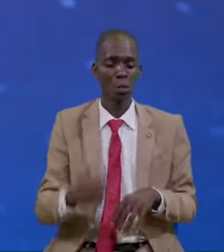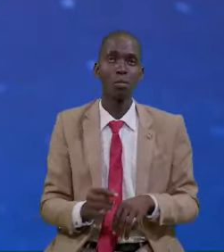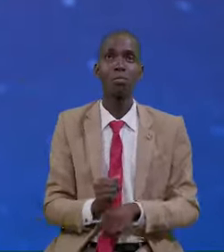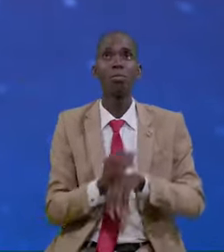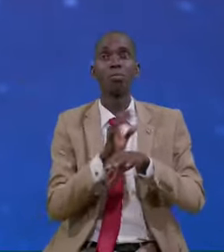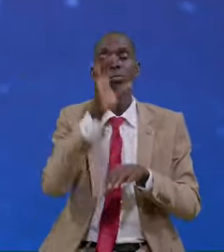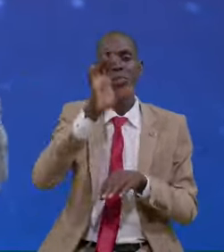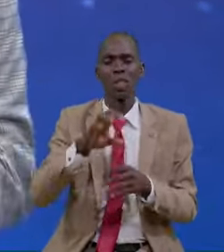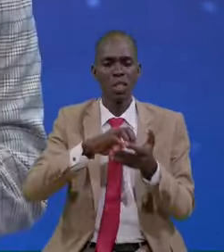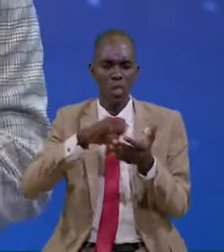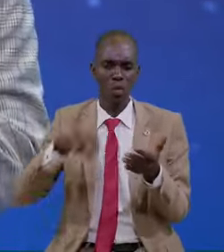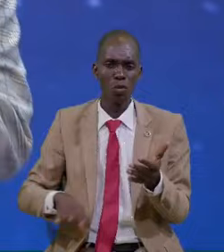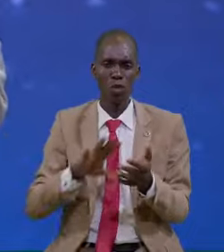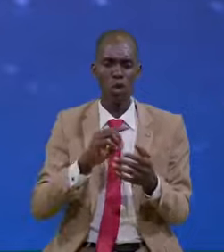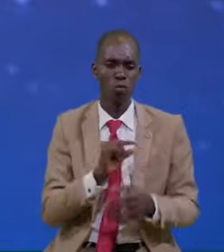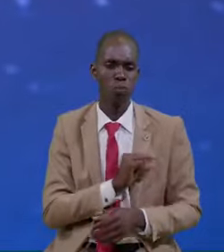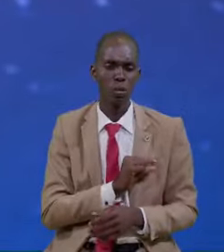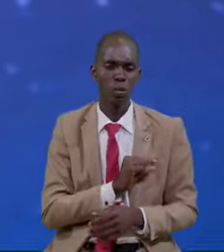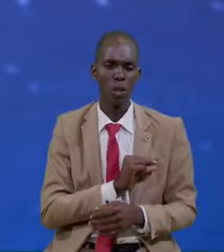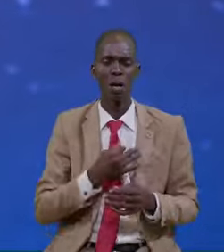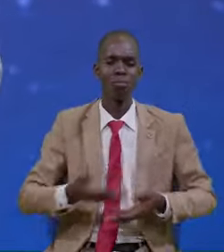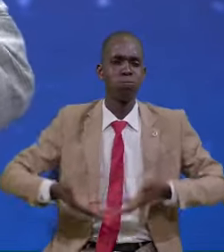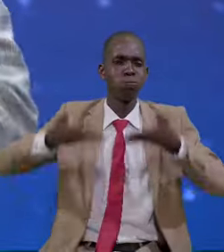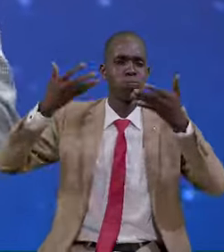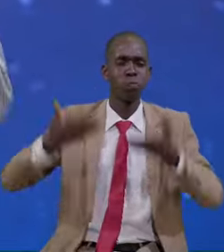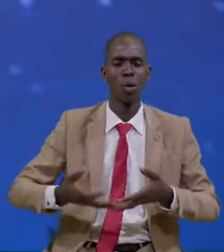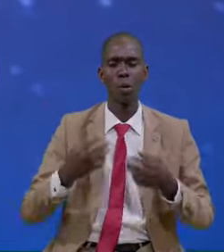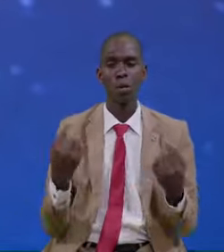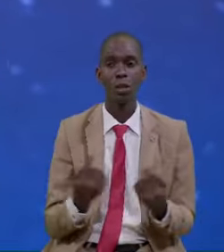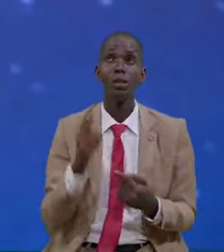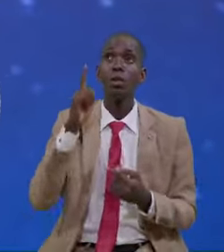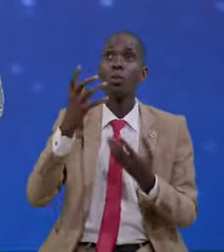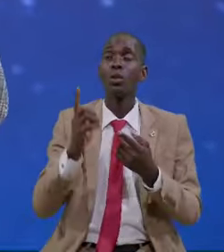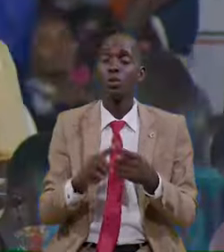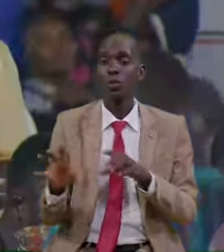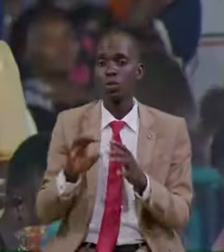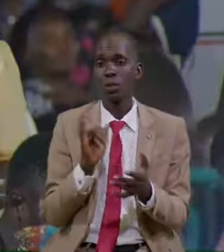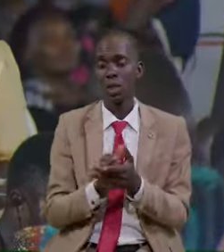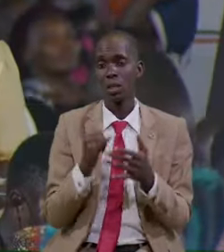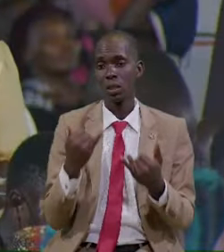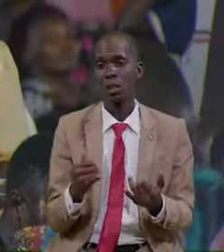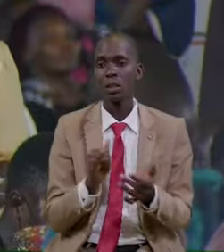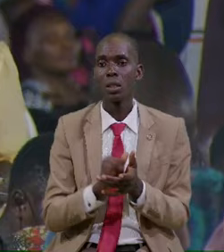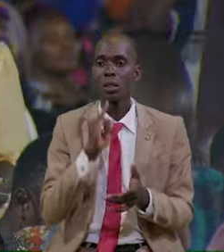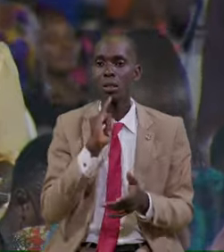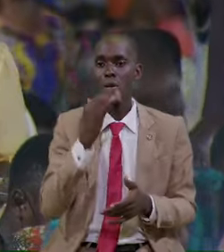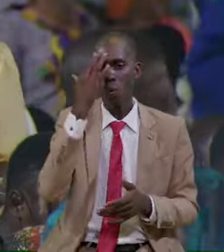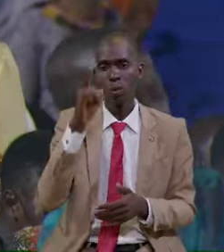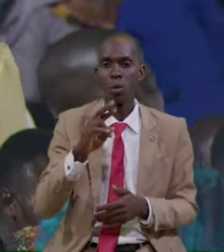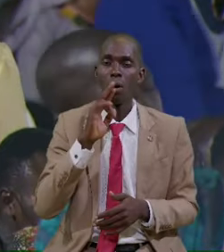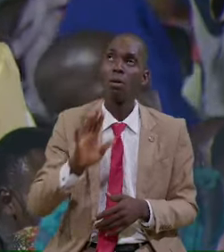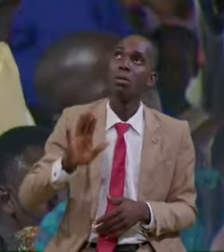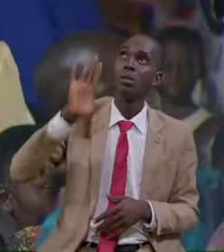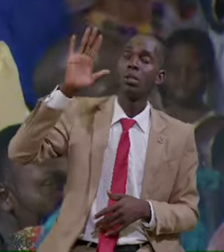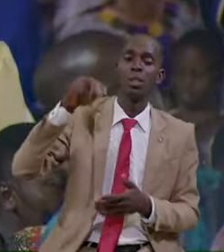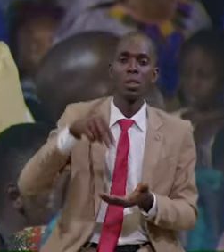and taking your load of sin, he wants to fulfill that right now. That's why you are raising up your hand. That's why you are standing up, and we're